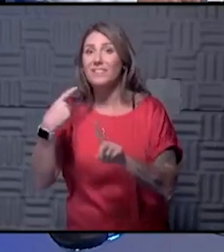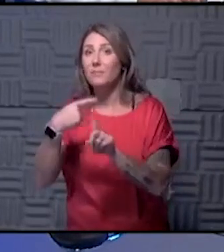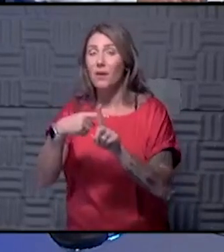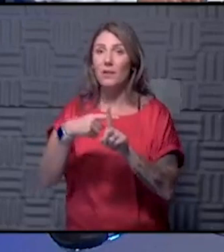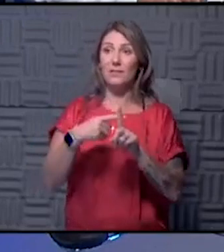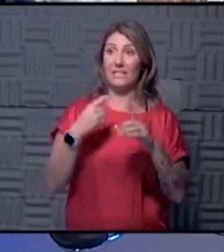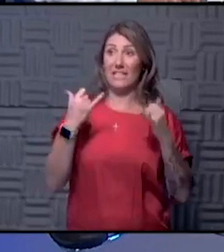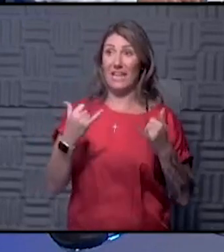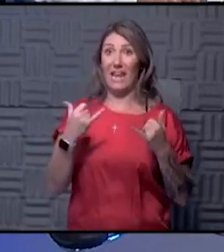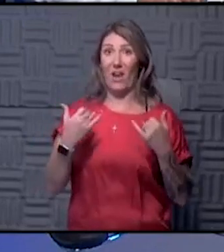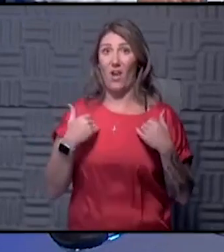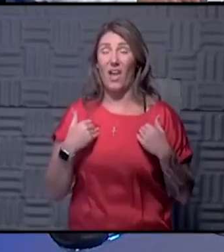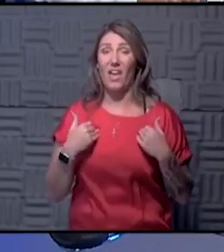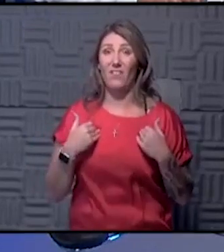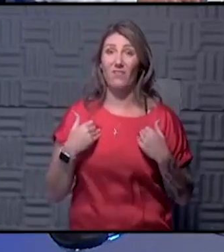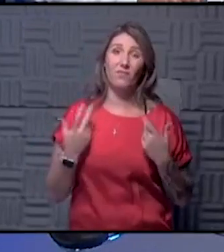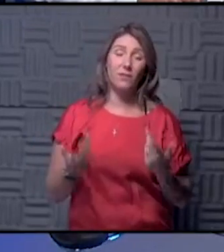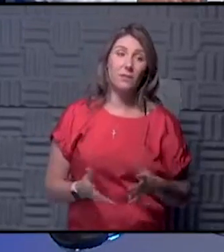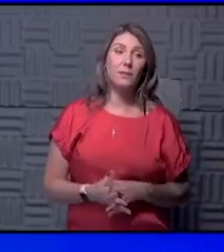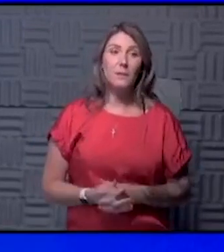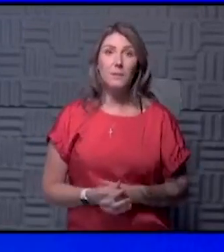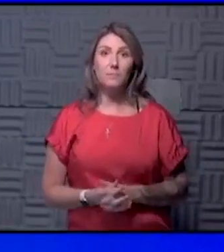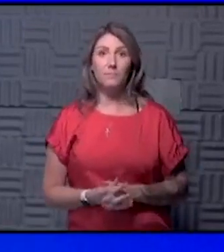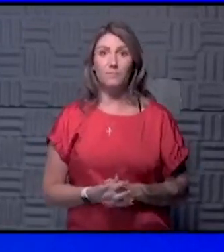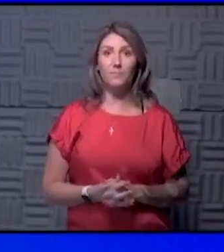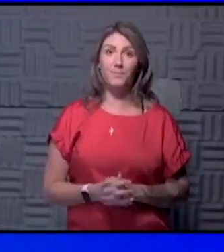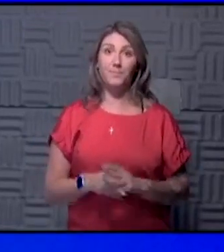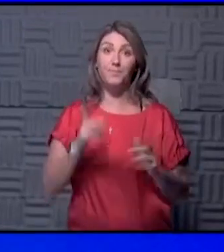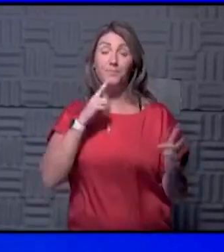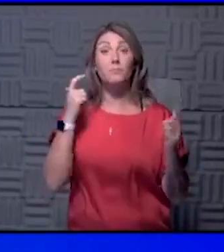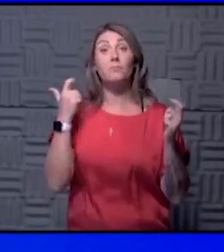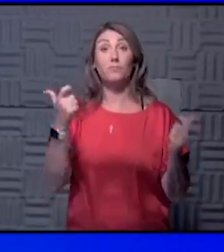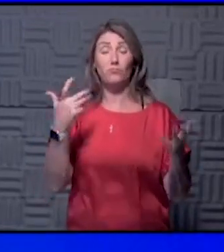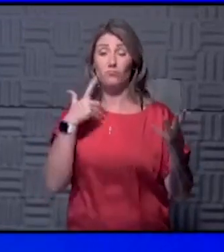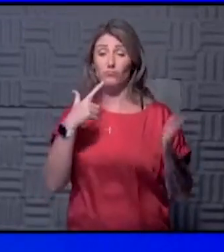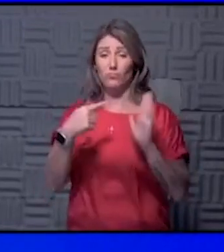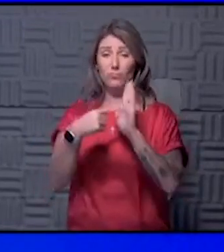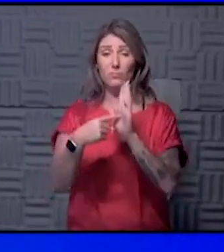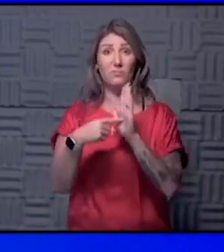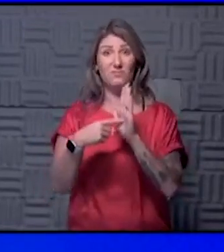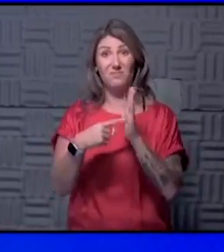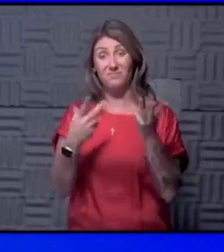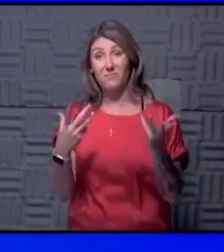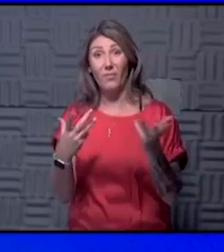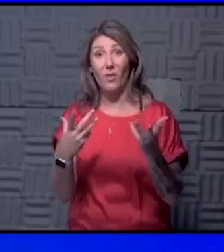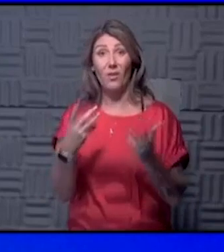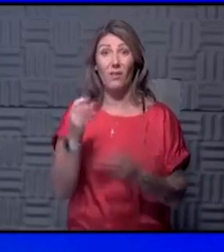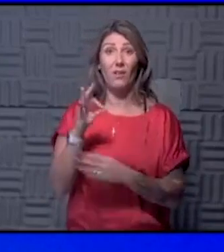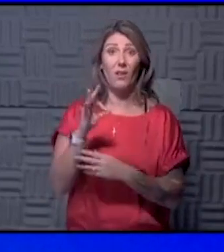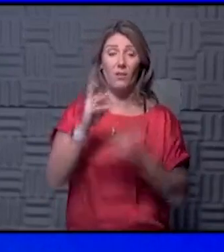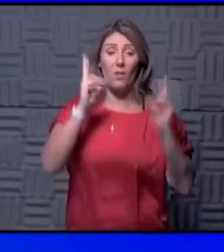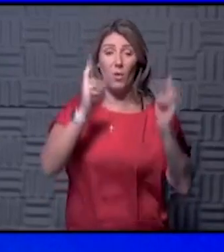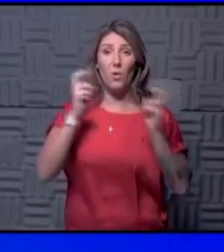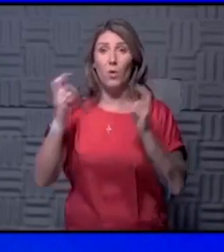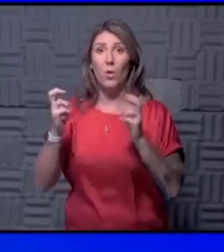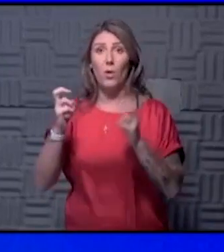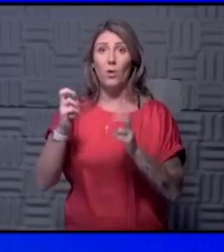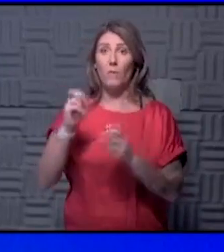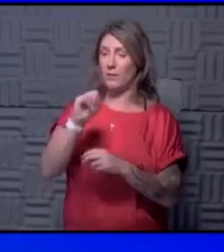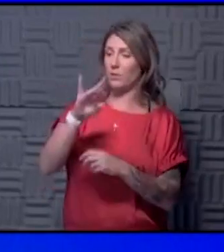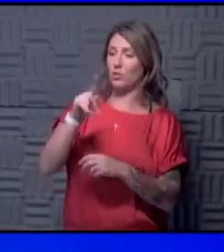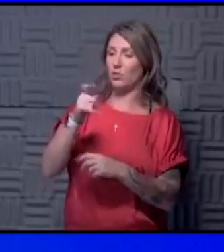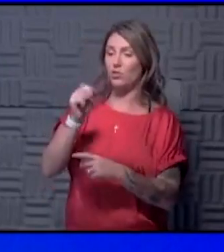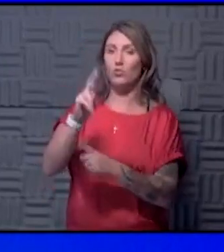a extremely good example and well-publicized example of a quote-unquote super spreader event. Yeah.